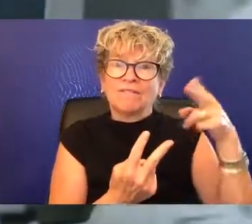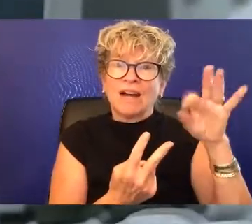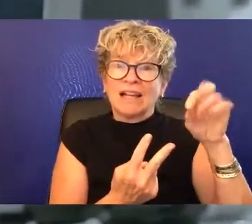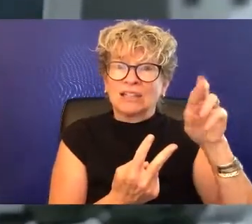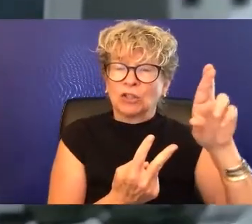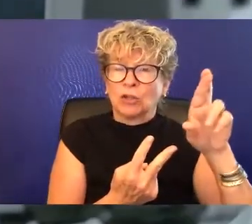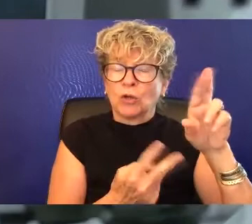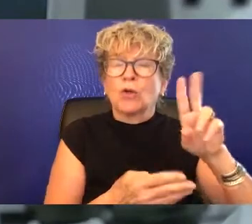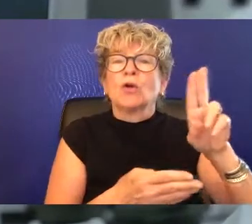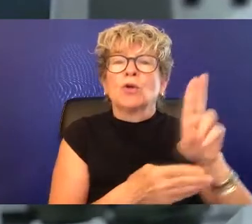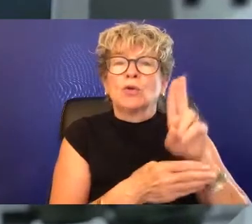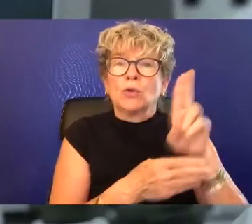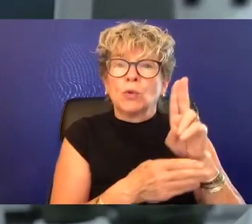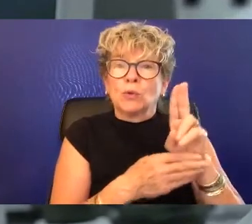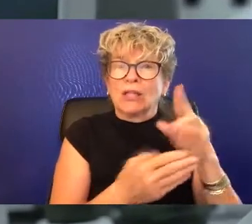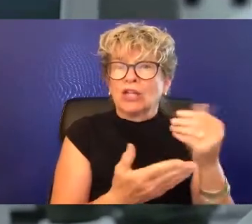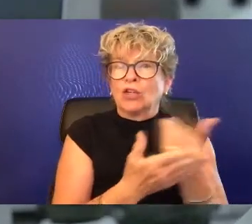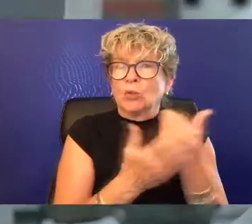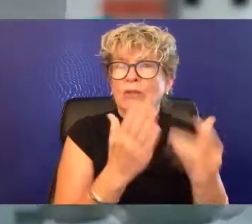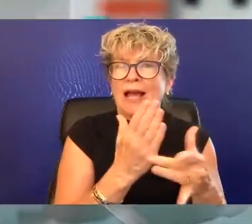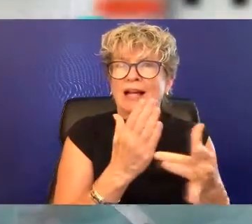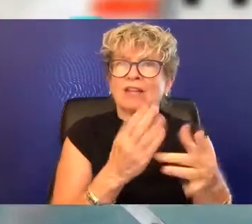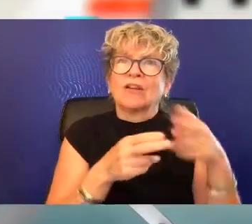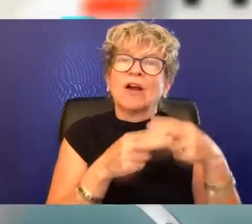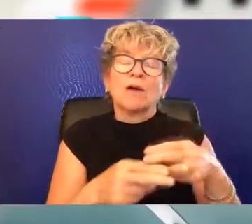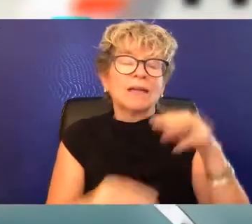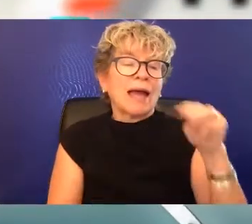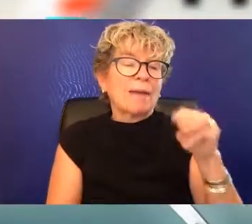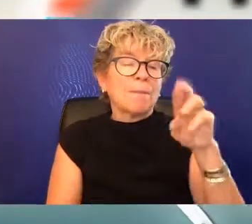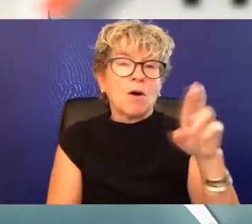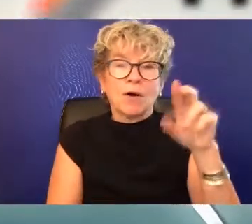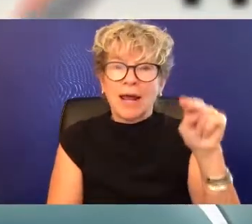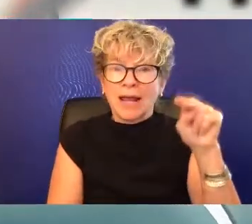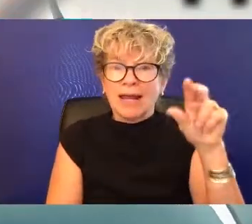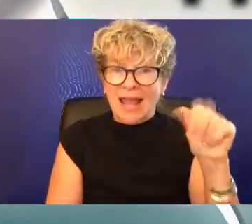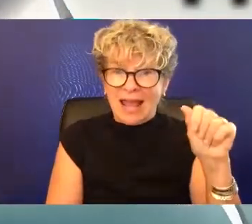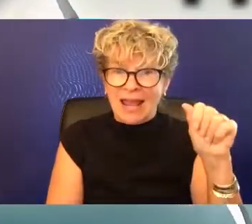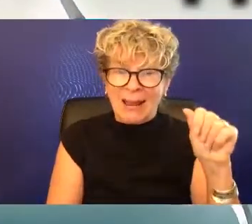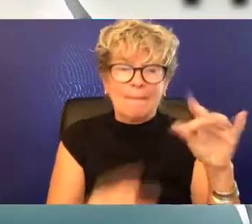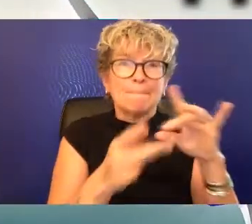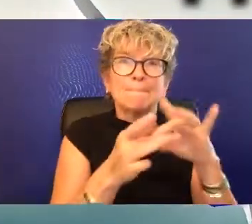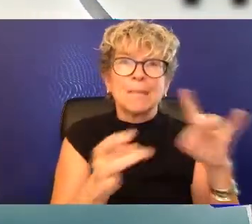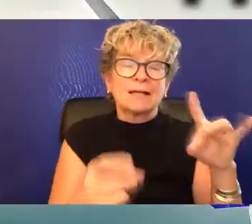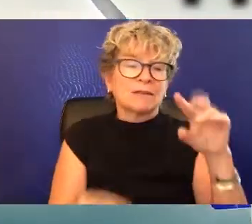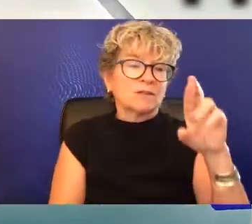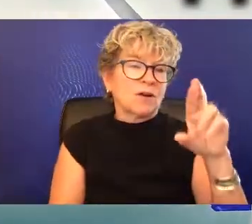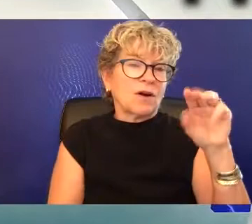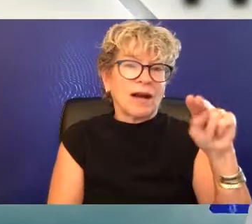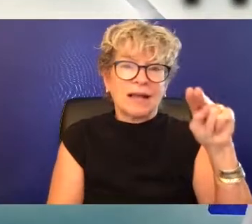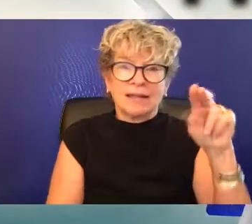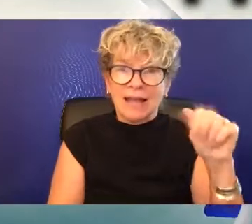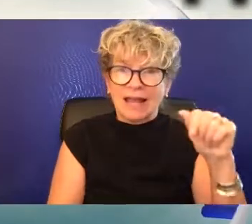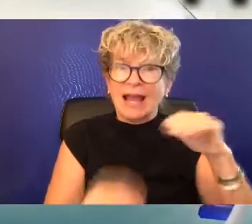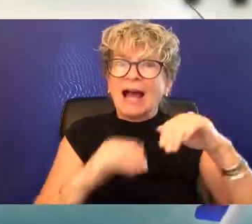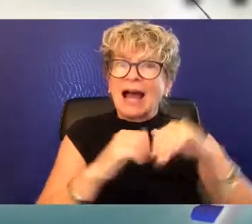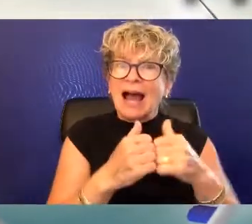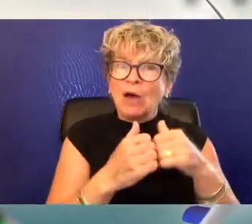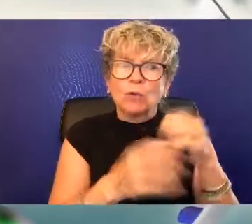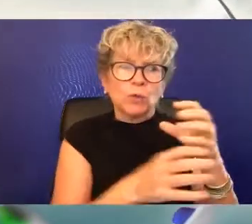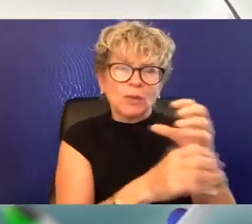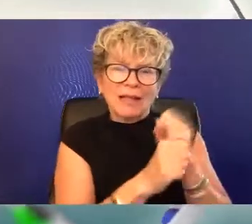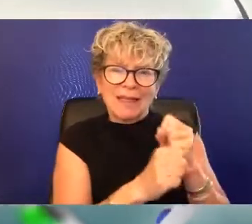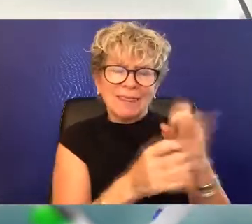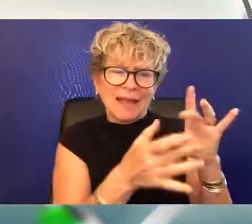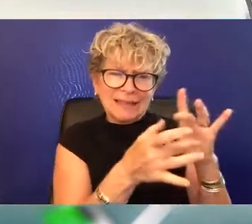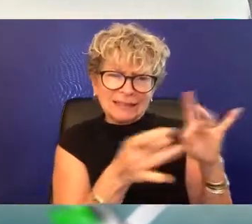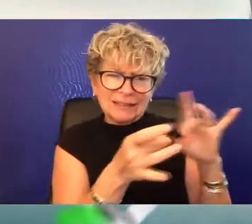known as messenger RNA, or simply mRNA vaccinations. mRNA is the instructions on how